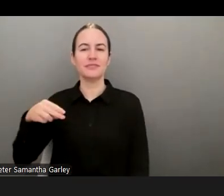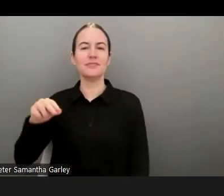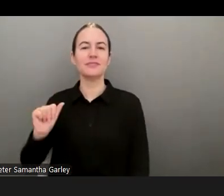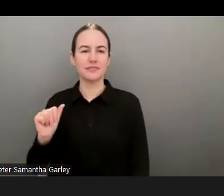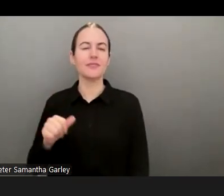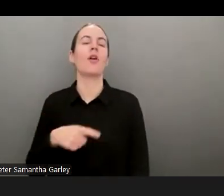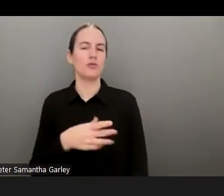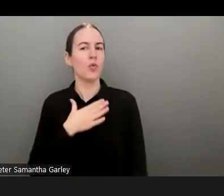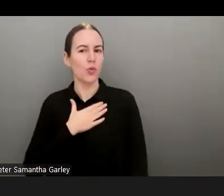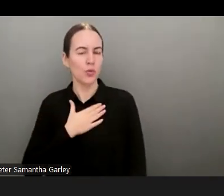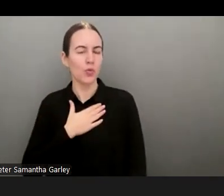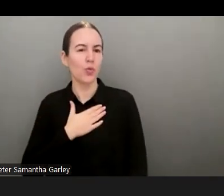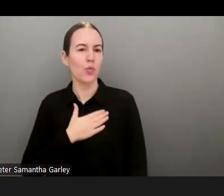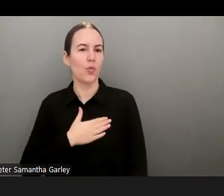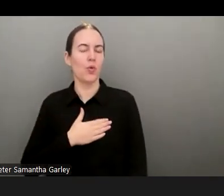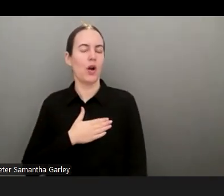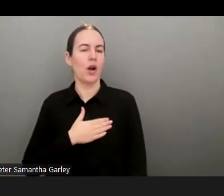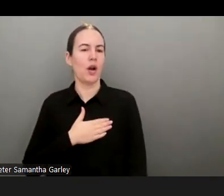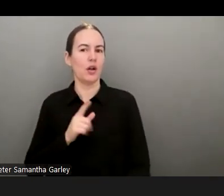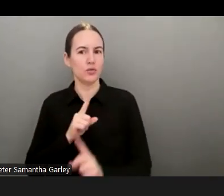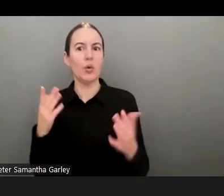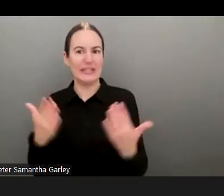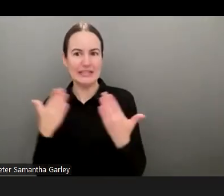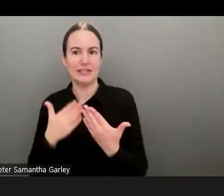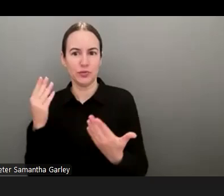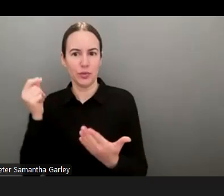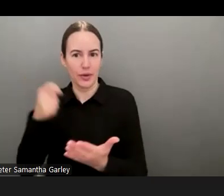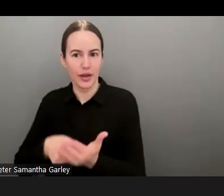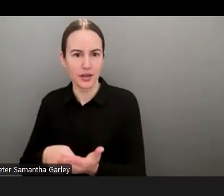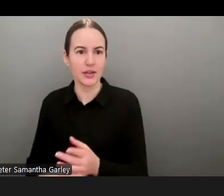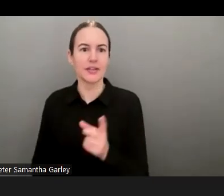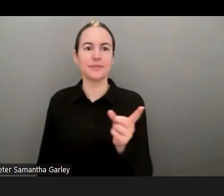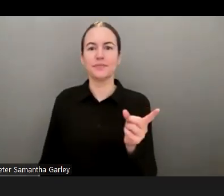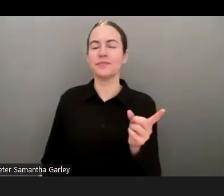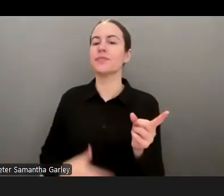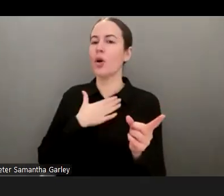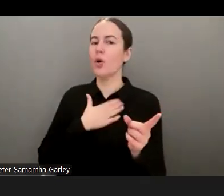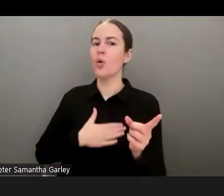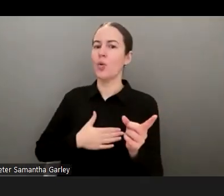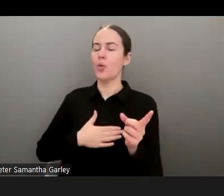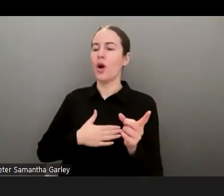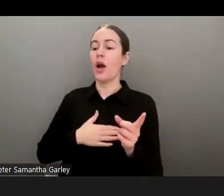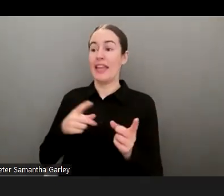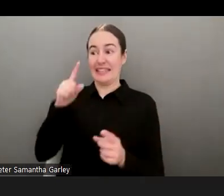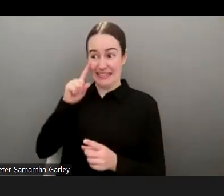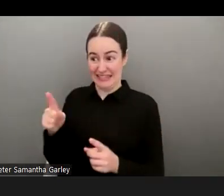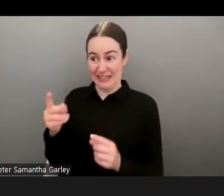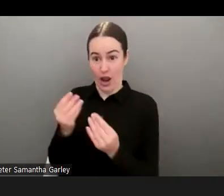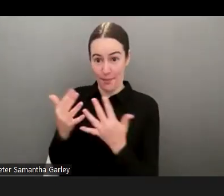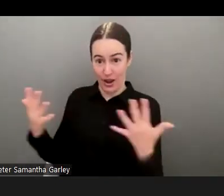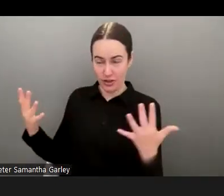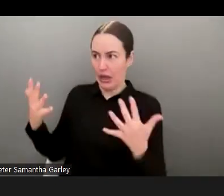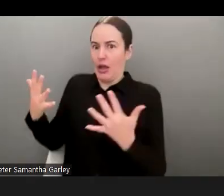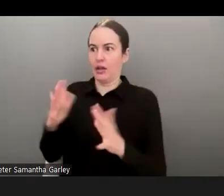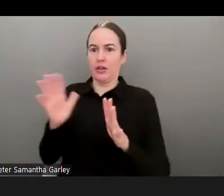to. Well, it should be a kind which makes them follow the order. Well, I would say that sounds like it's in short. Yes, in short, okay,